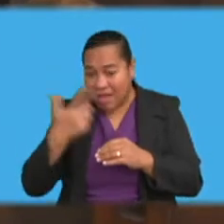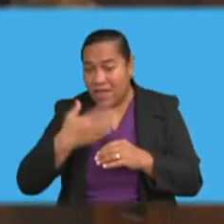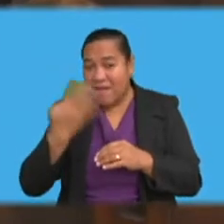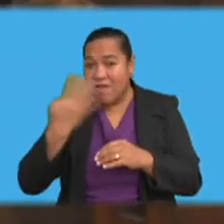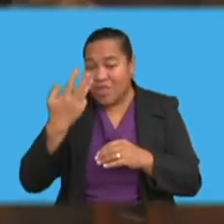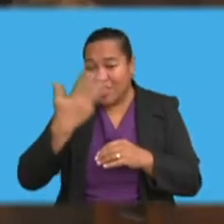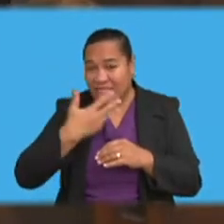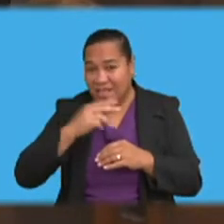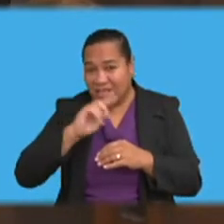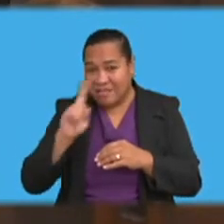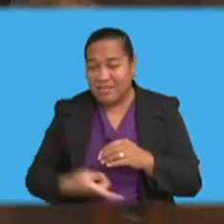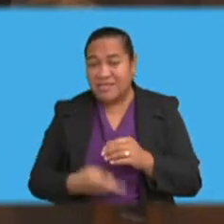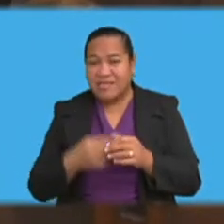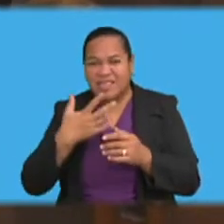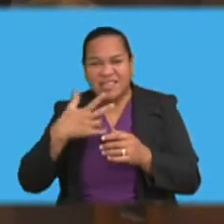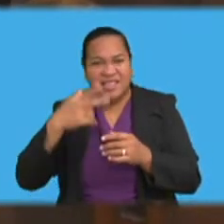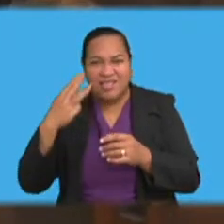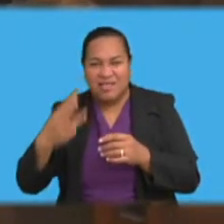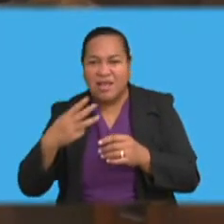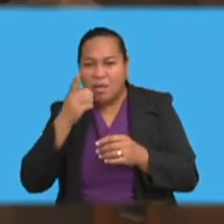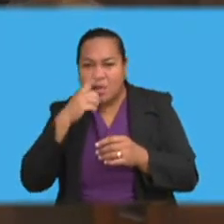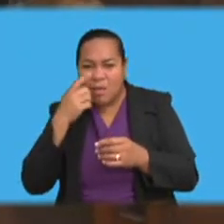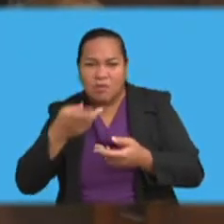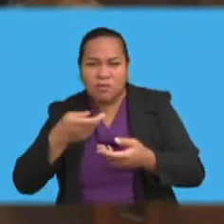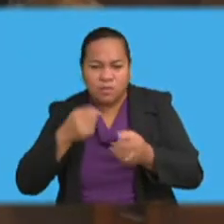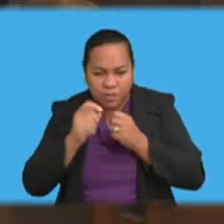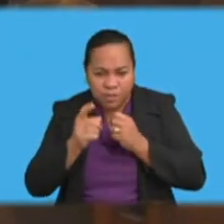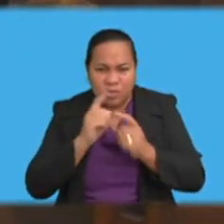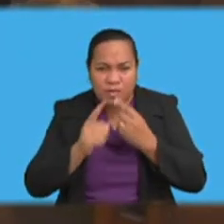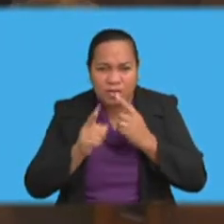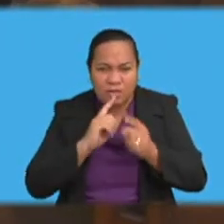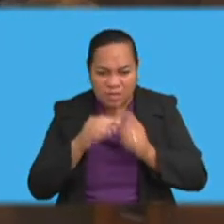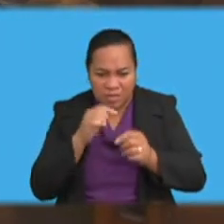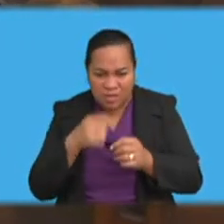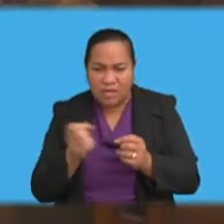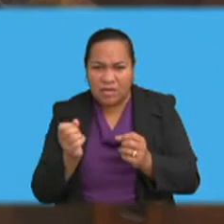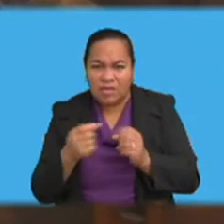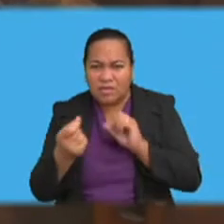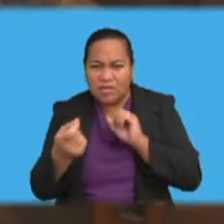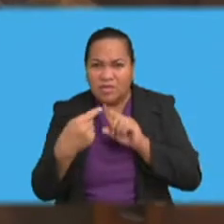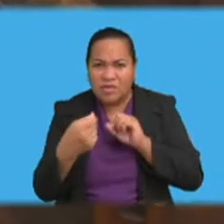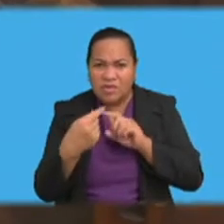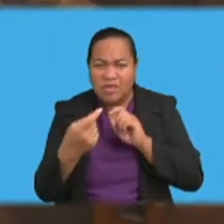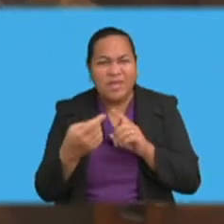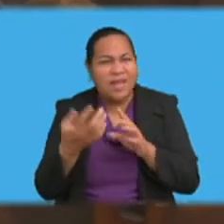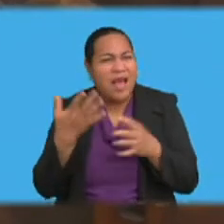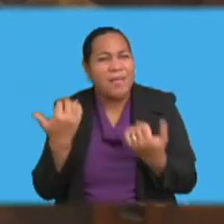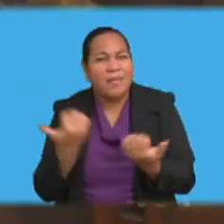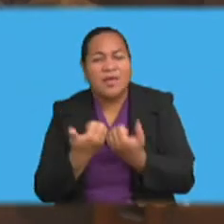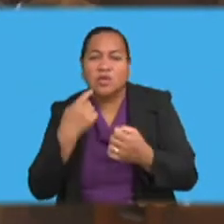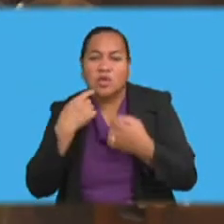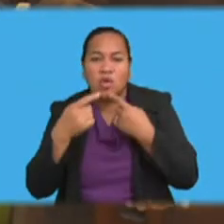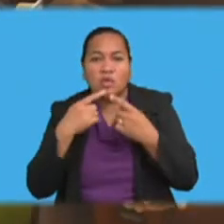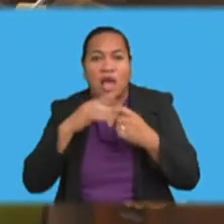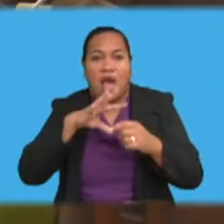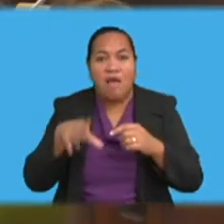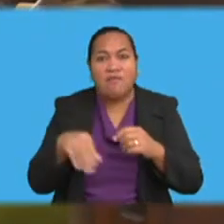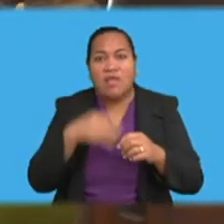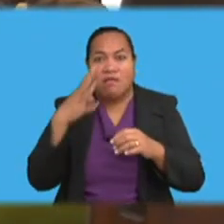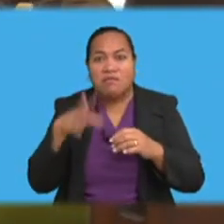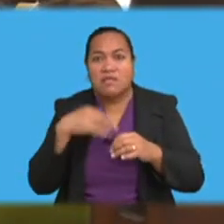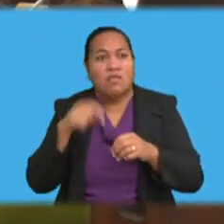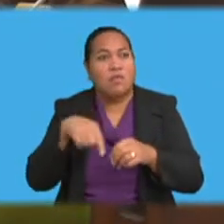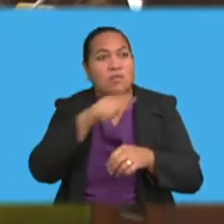Facebook, and the Wailesi customer service team responds to approximately 40 to 50 messages, comments, or chats per day from across